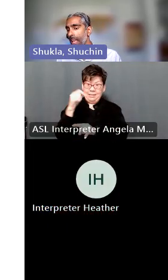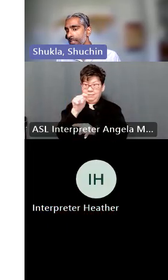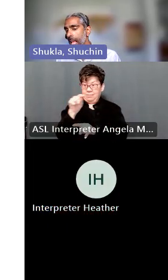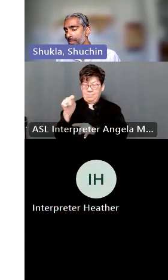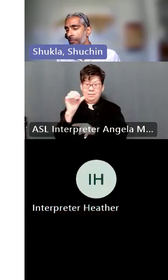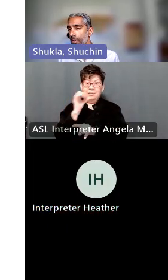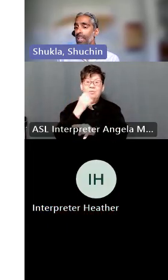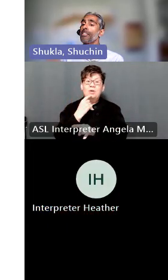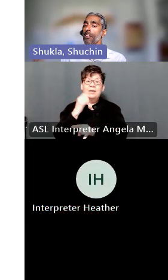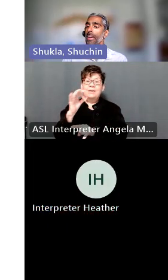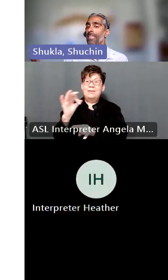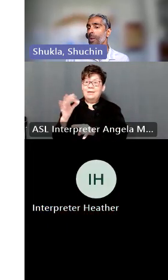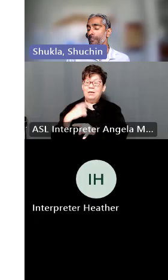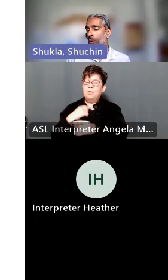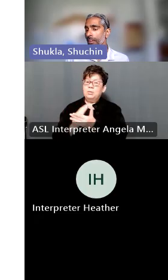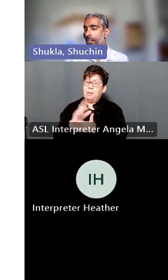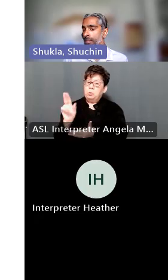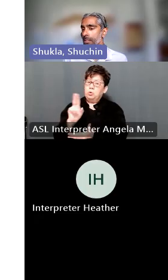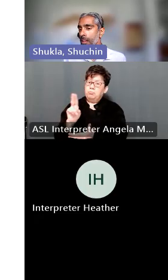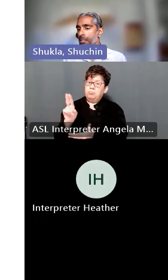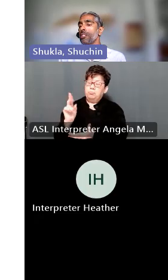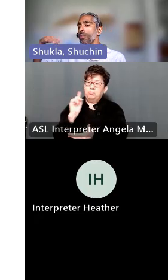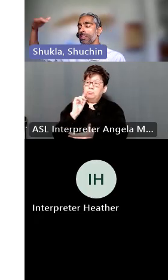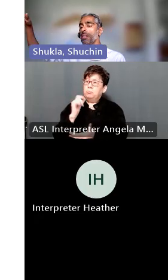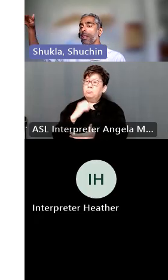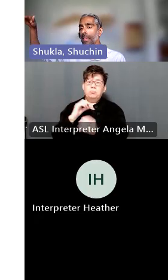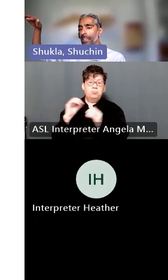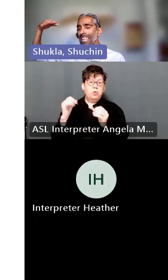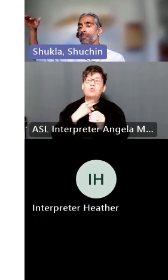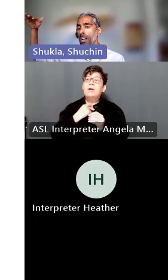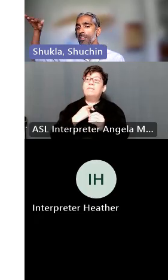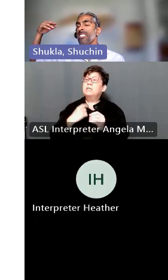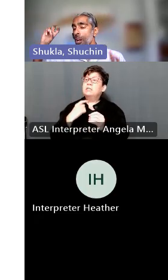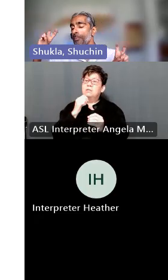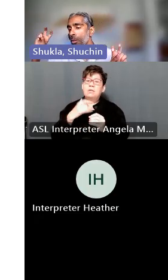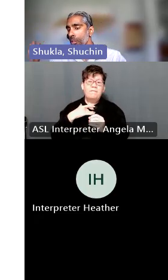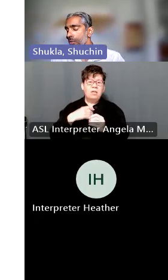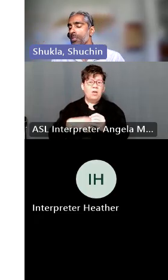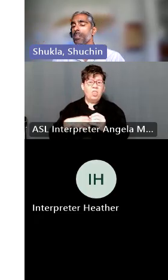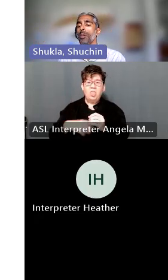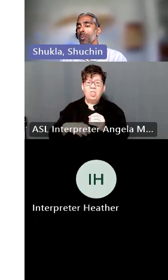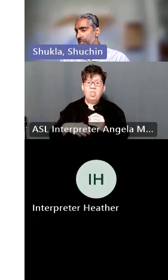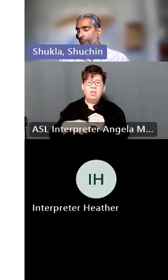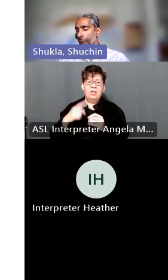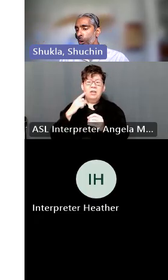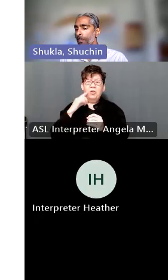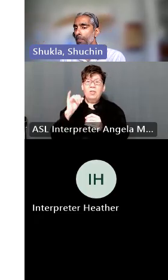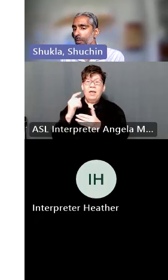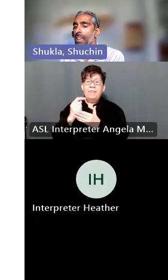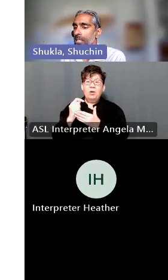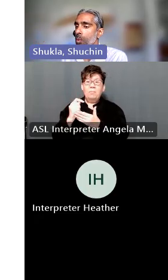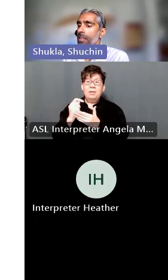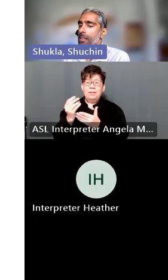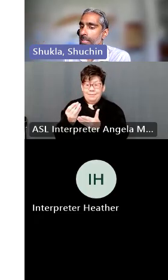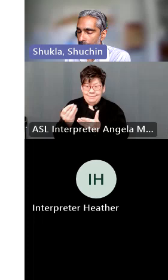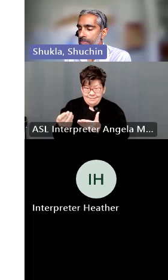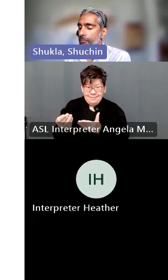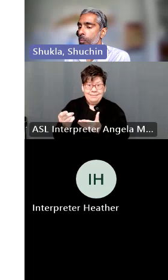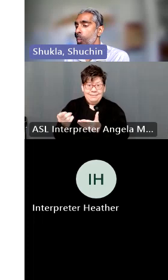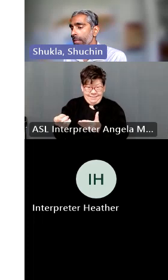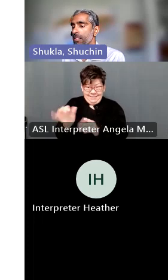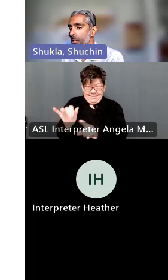feeling sick, so that stops them from using, and they don't have cravings. The dose that gets them there, that therapeutic dose, which is different for all people, is